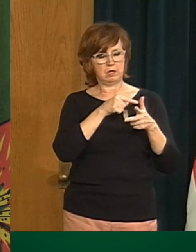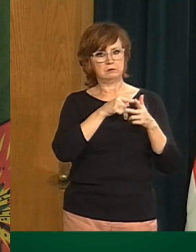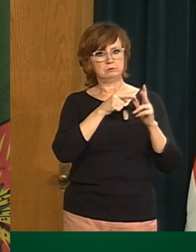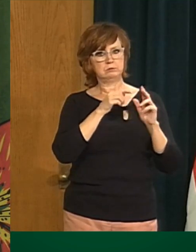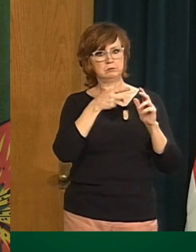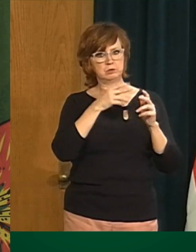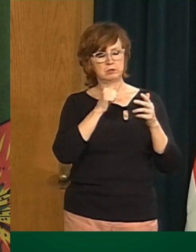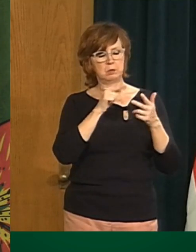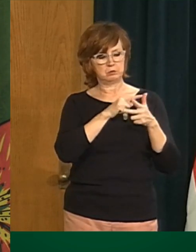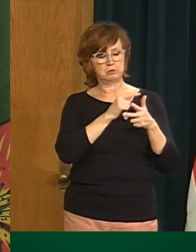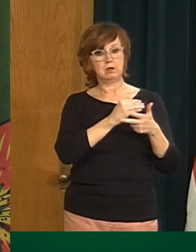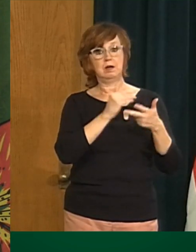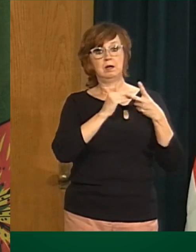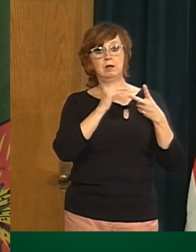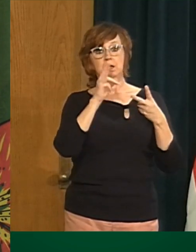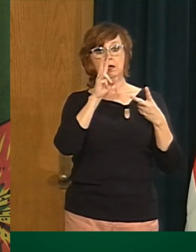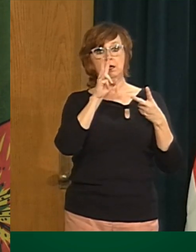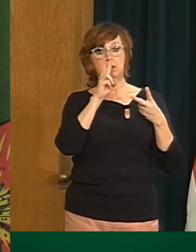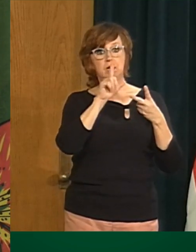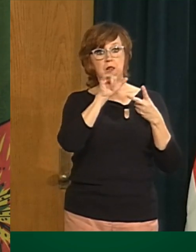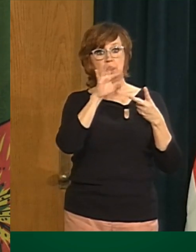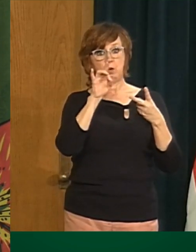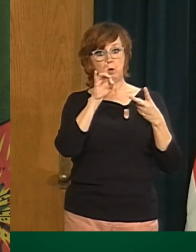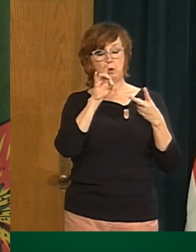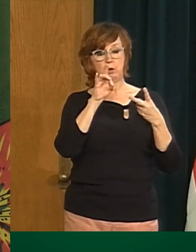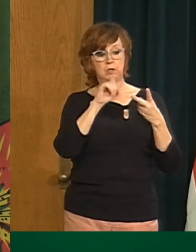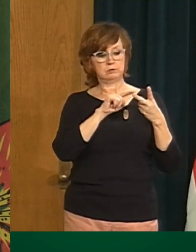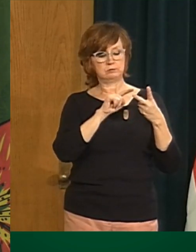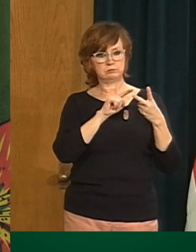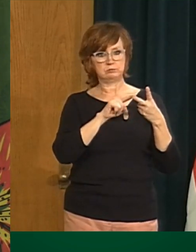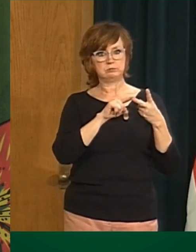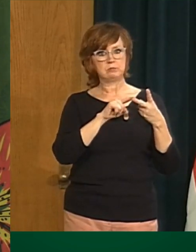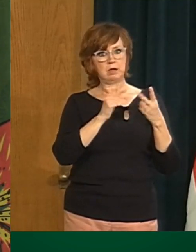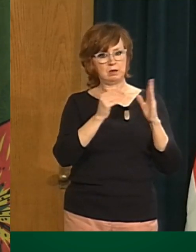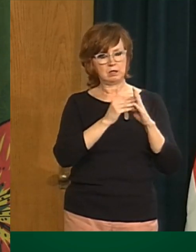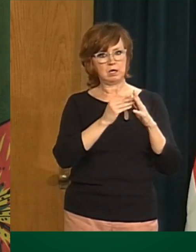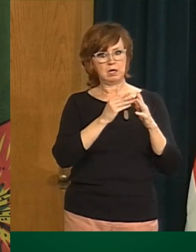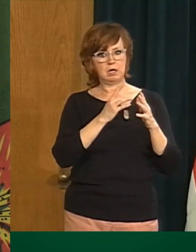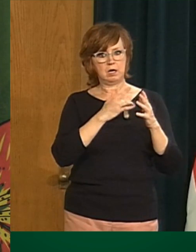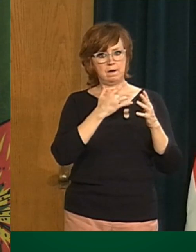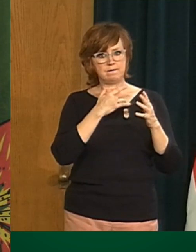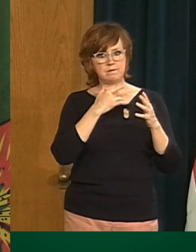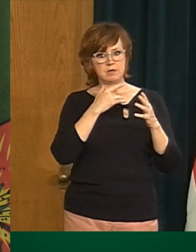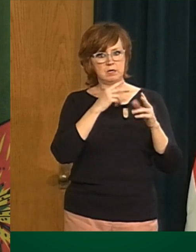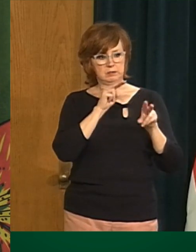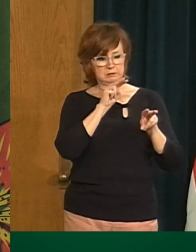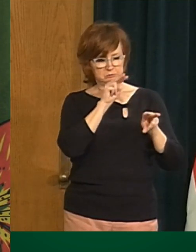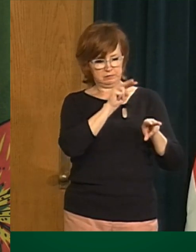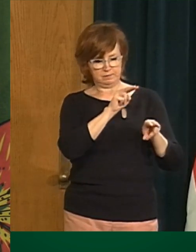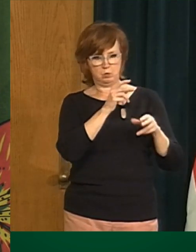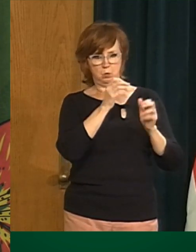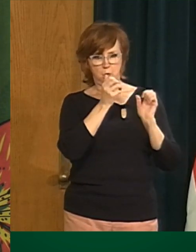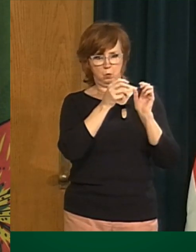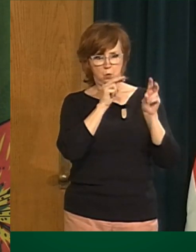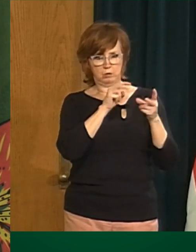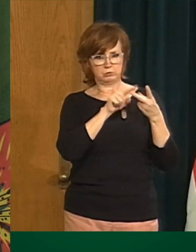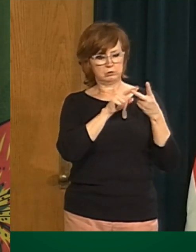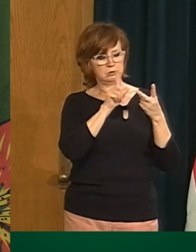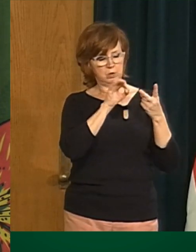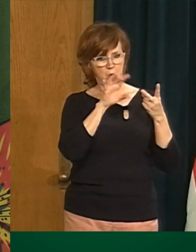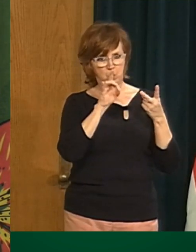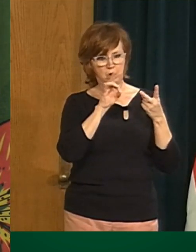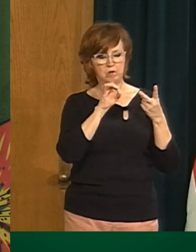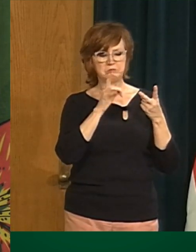results. Lloydminster, which we seem to be seeing getting to a much more manageable situation, and